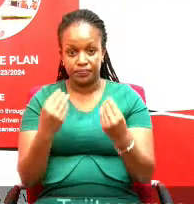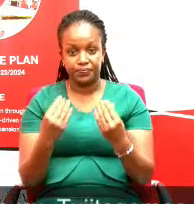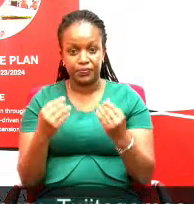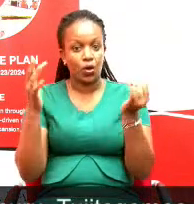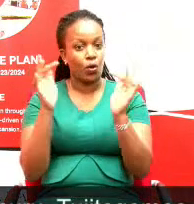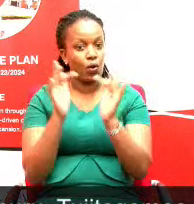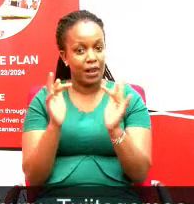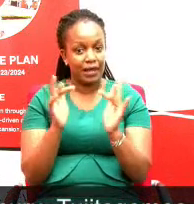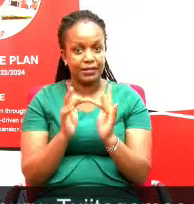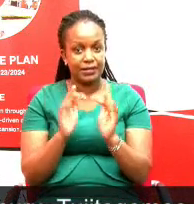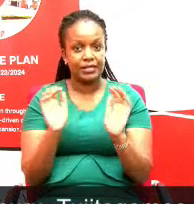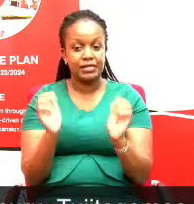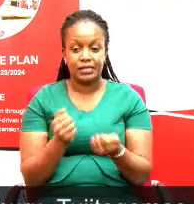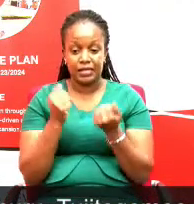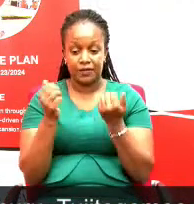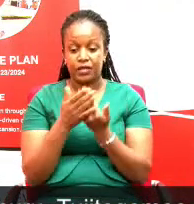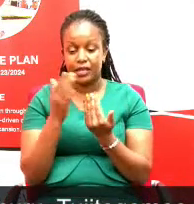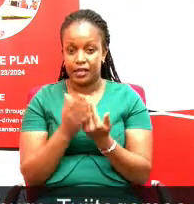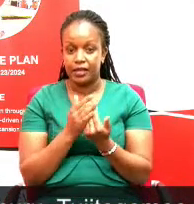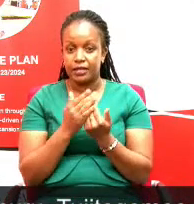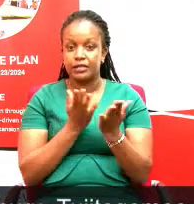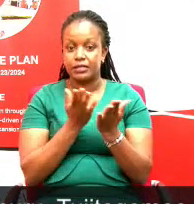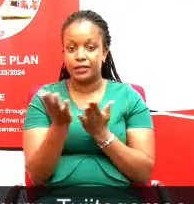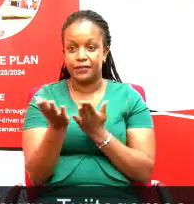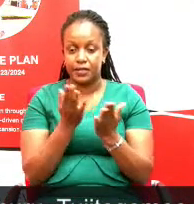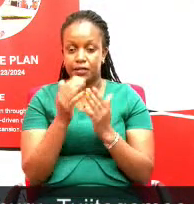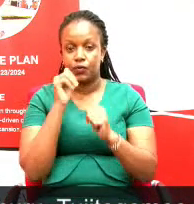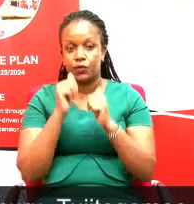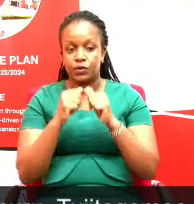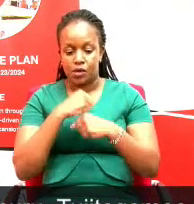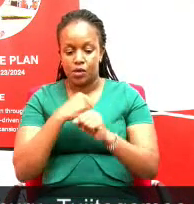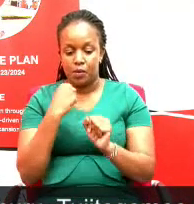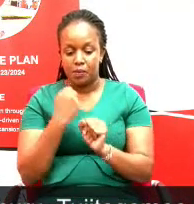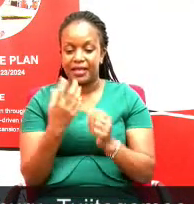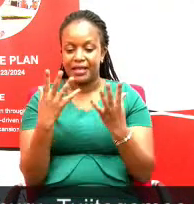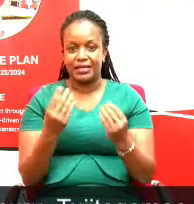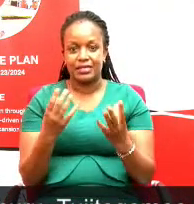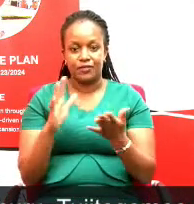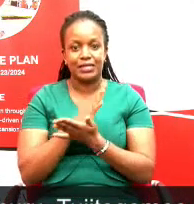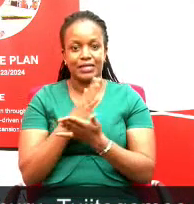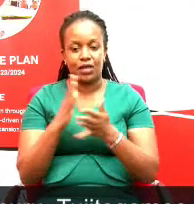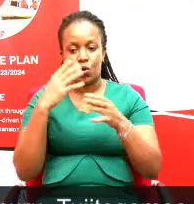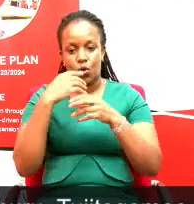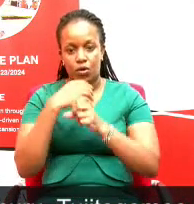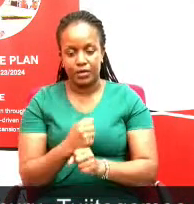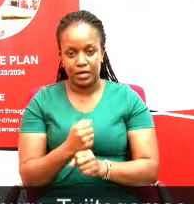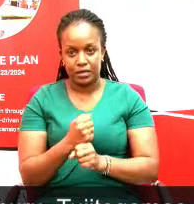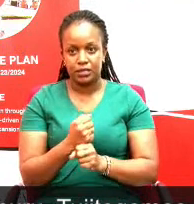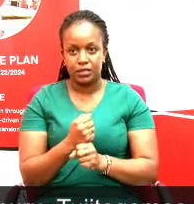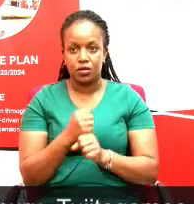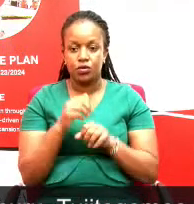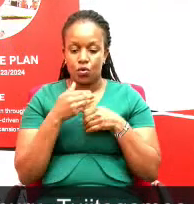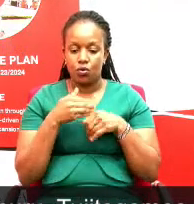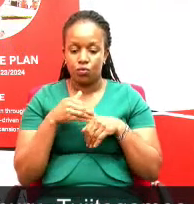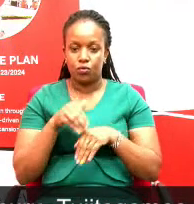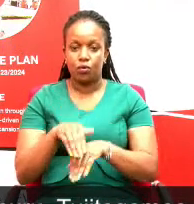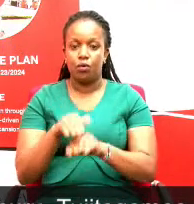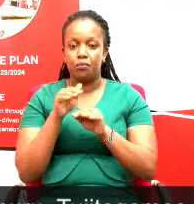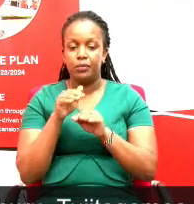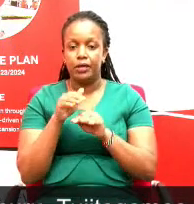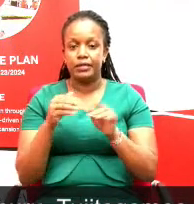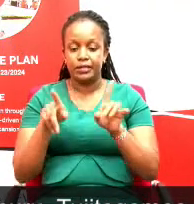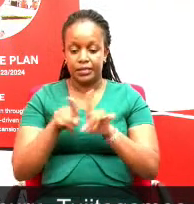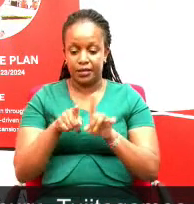online self-care services that will make it easy for stakeholders to comply, hence increasing